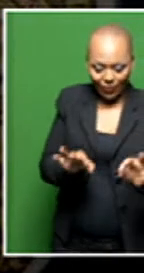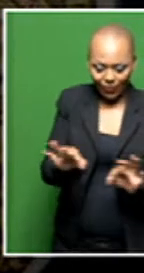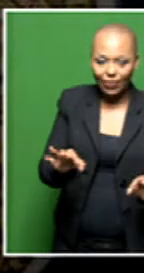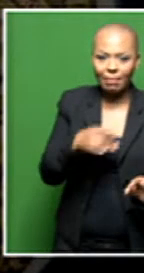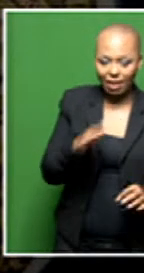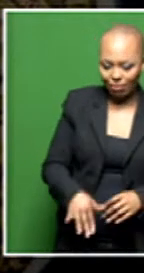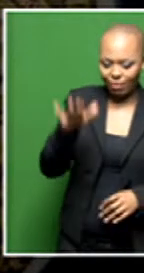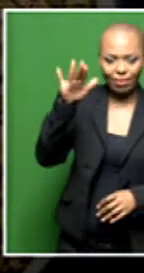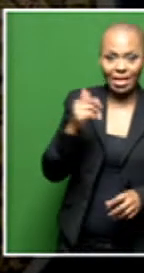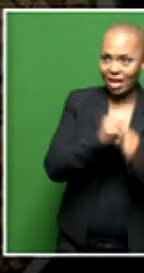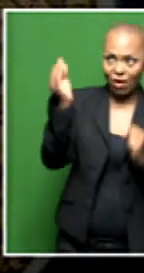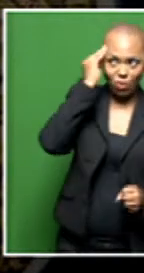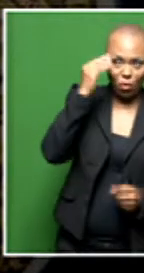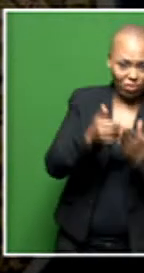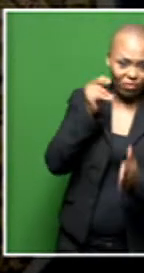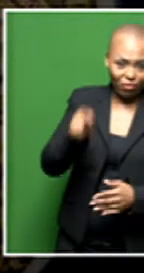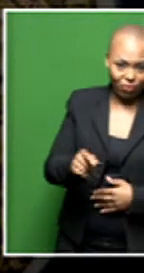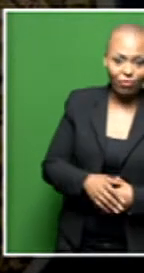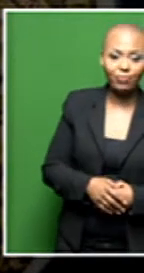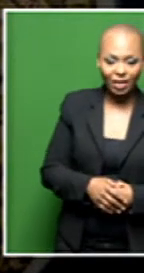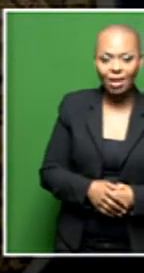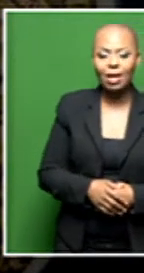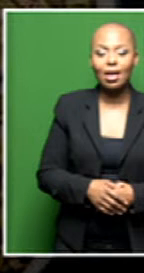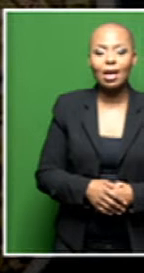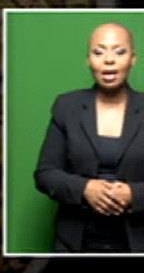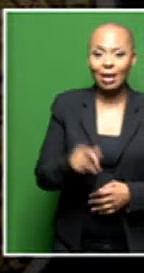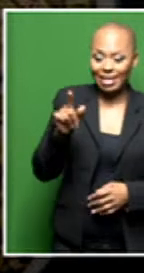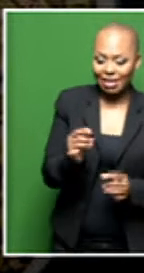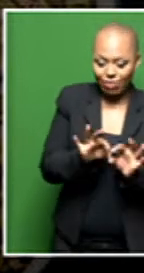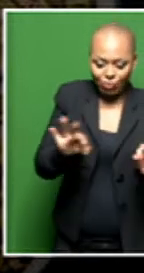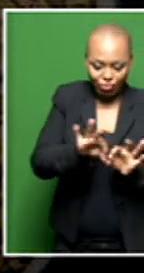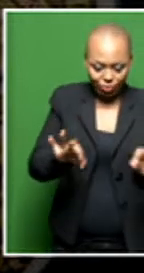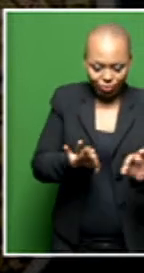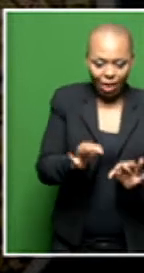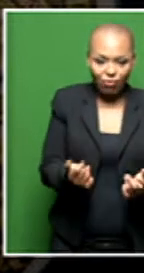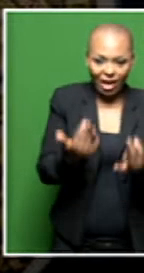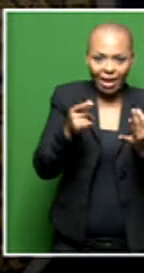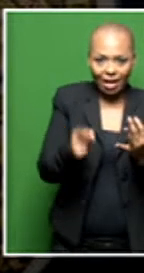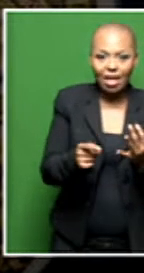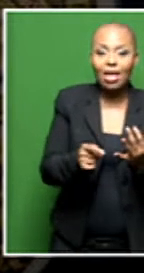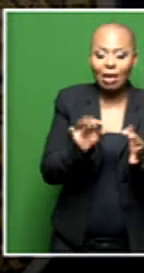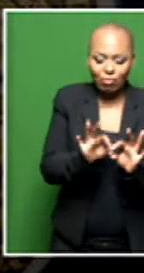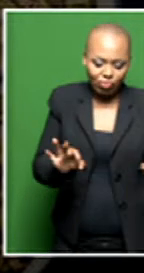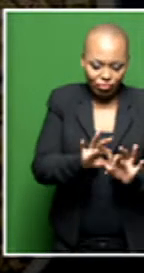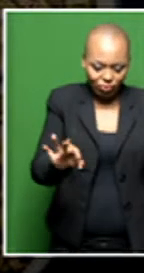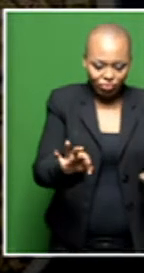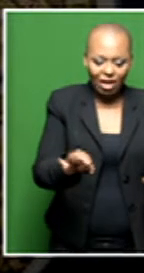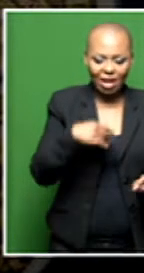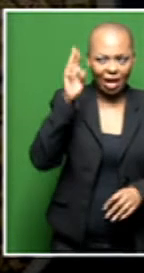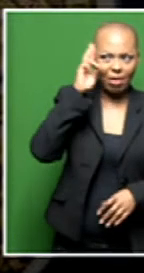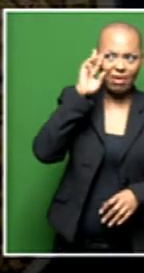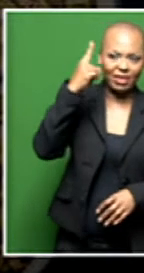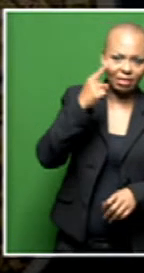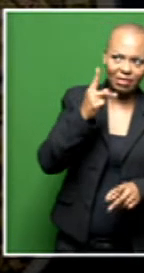know about them because I never knew it. So this bready sort of green beans, but it reminds me of my student years growing up and finding